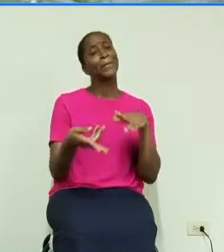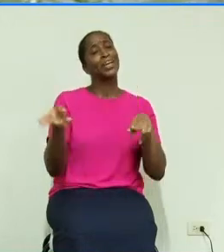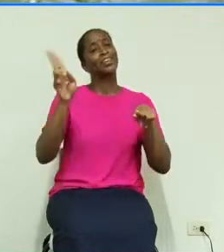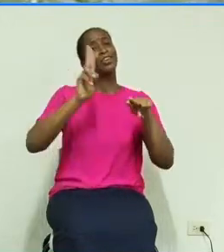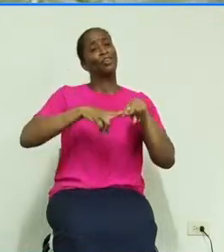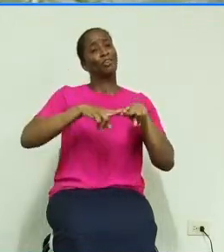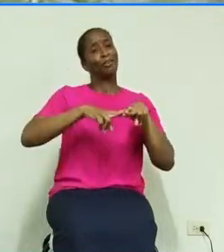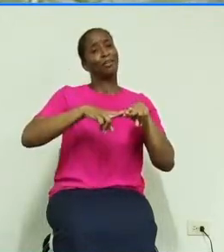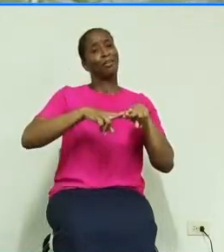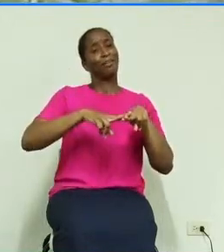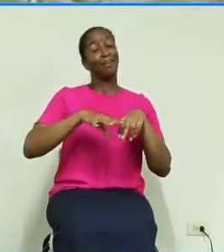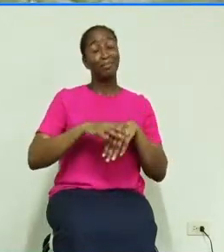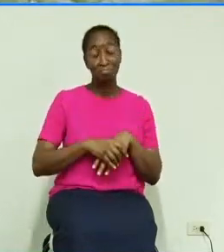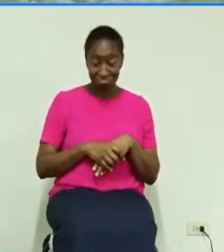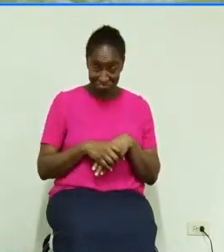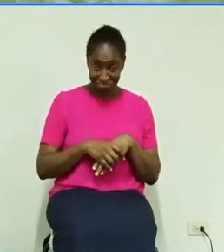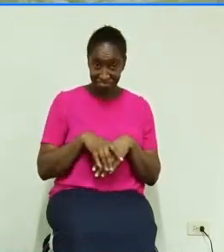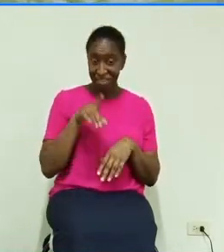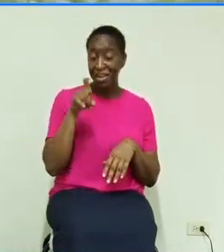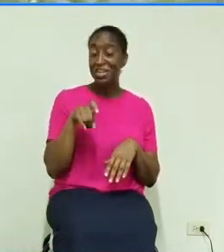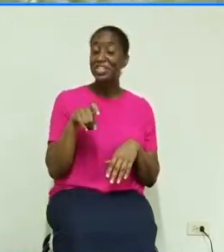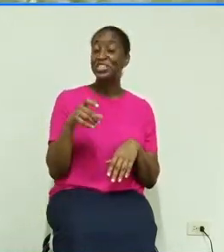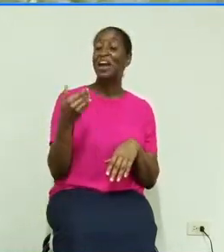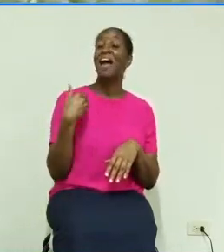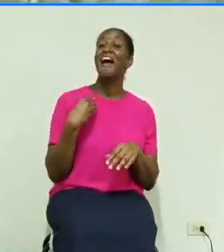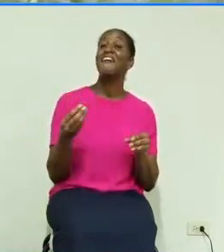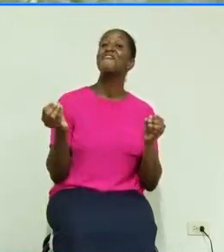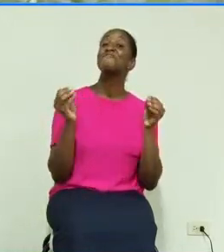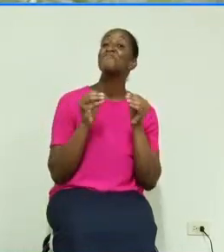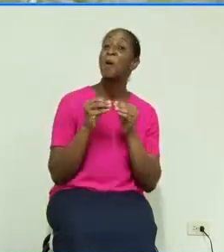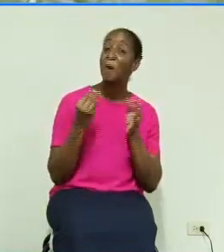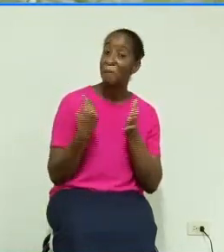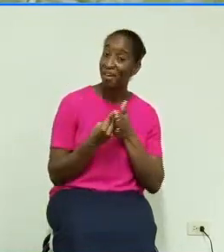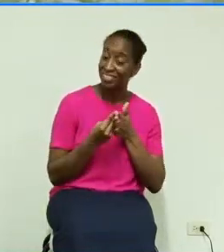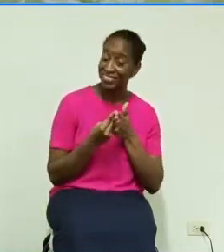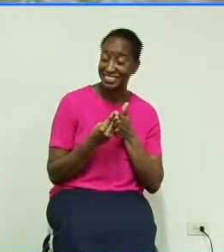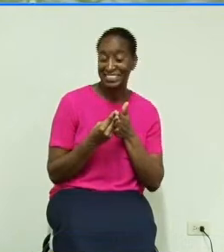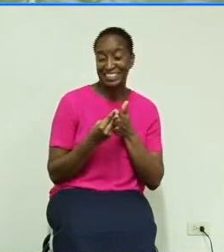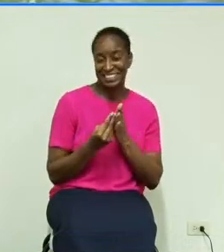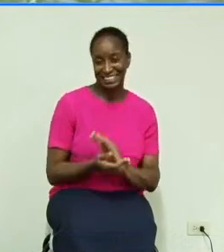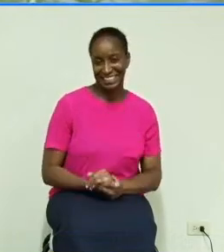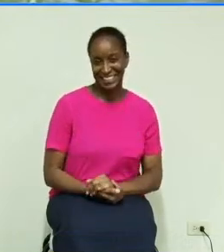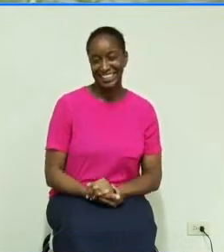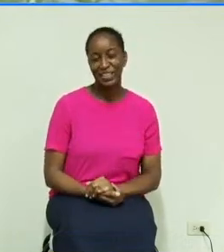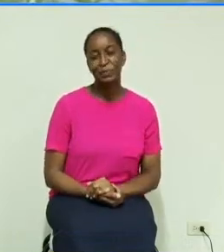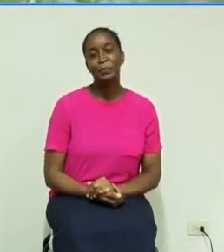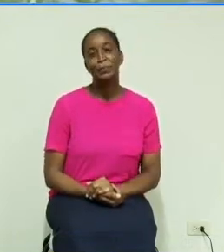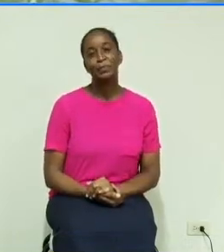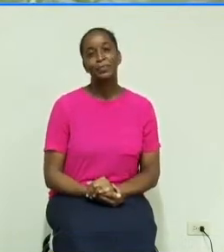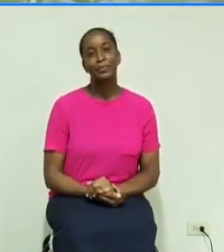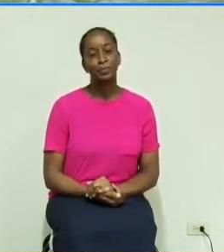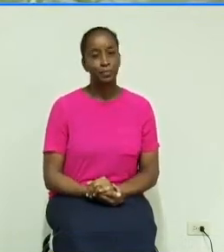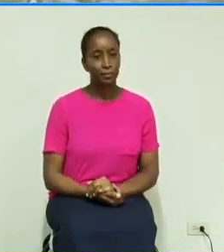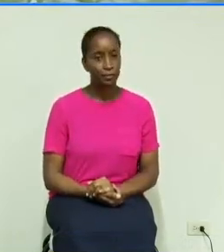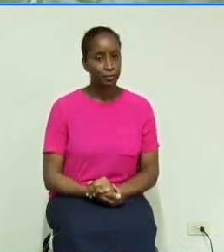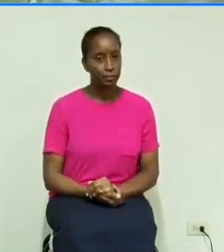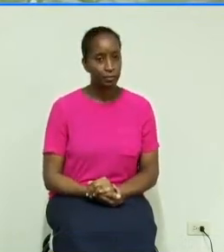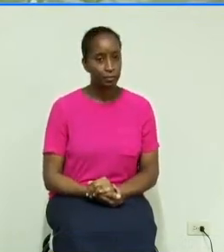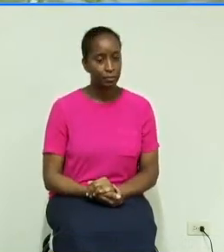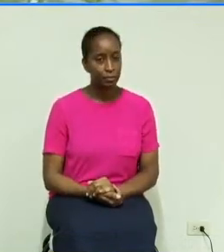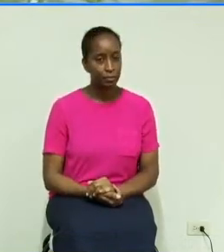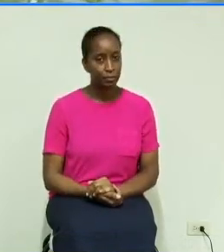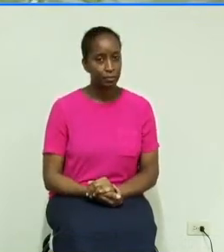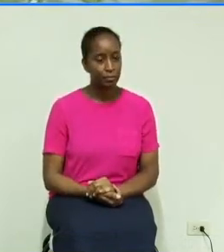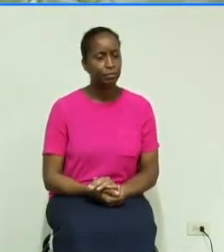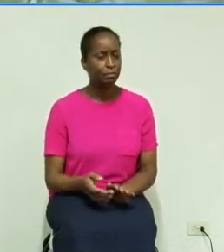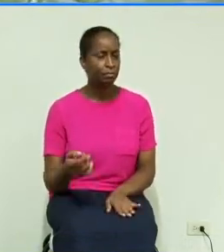more. But having said that, remember, I'm a God-fearing person, and I believe in God,